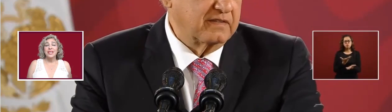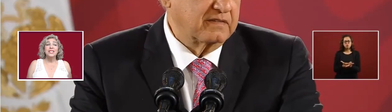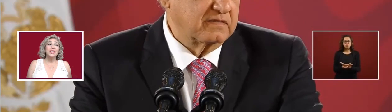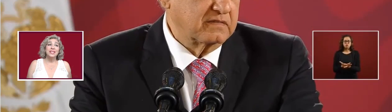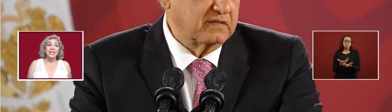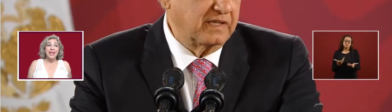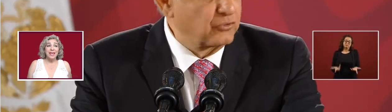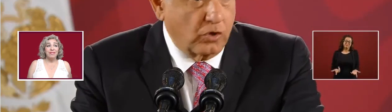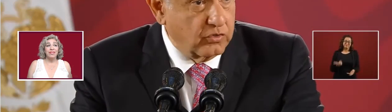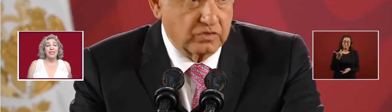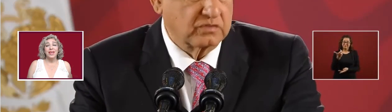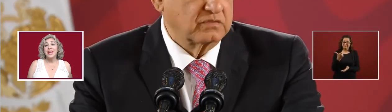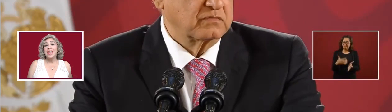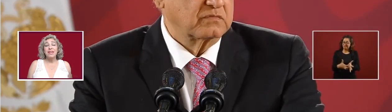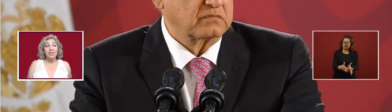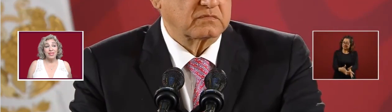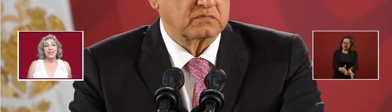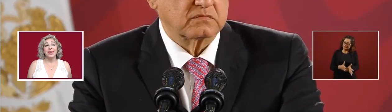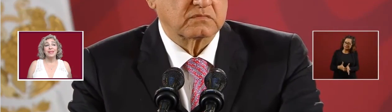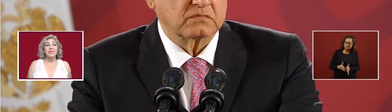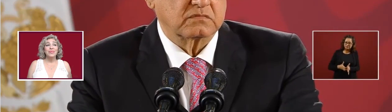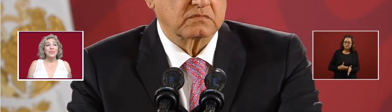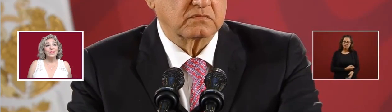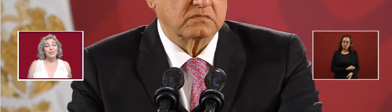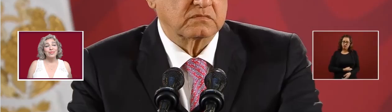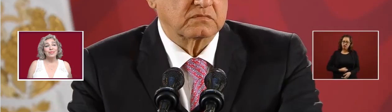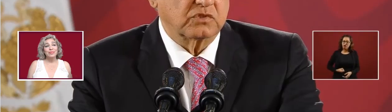is to save, in everything.